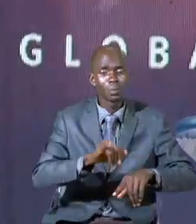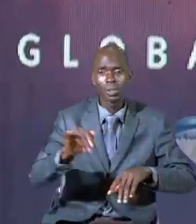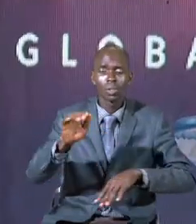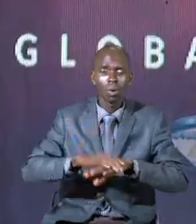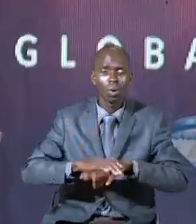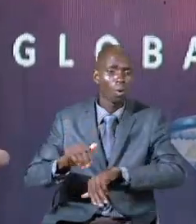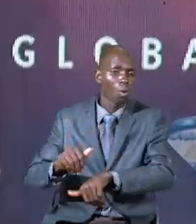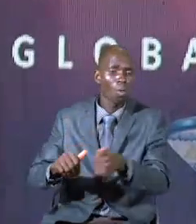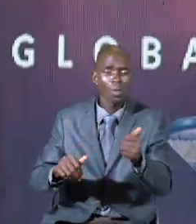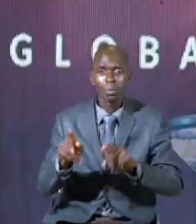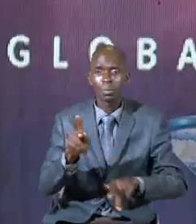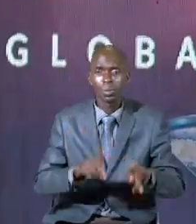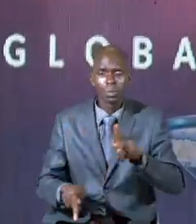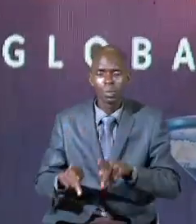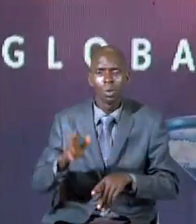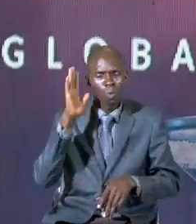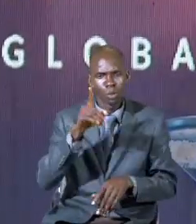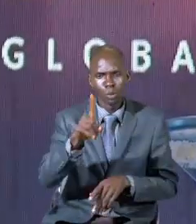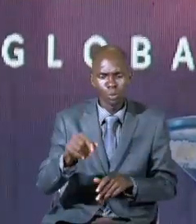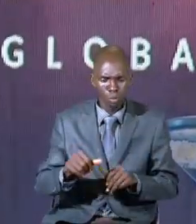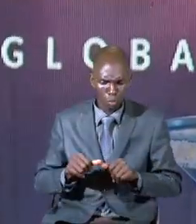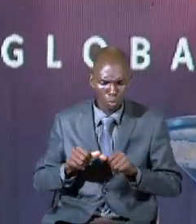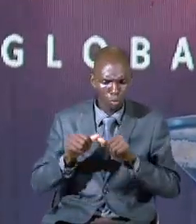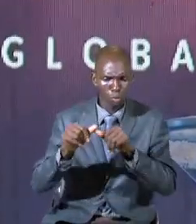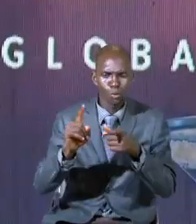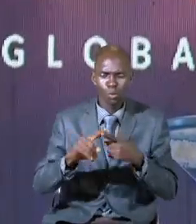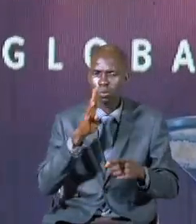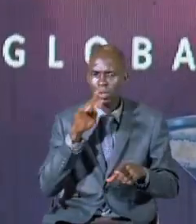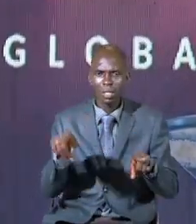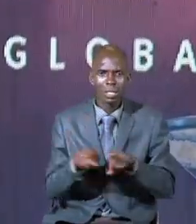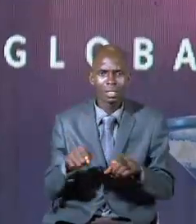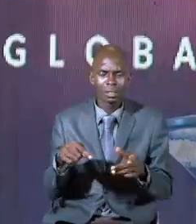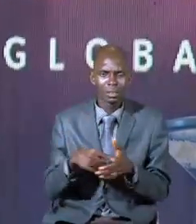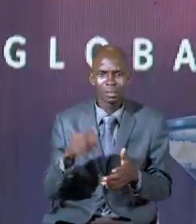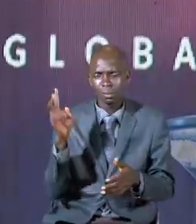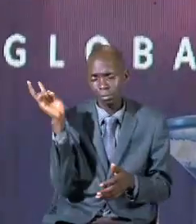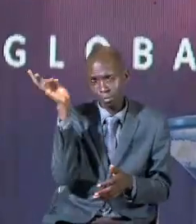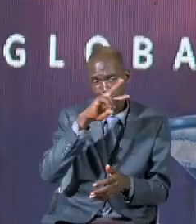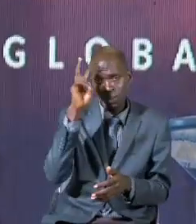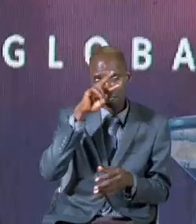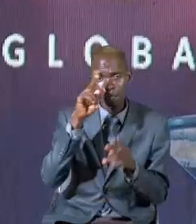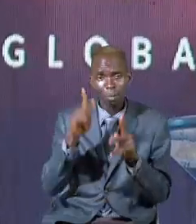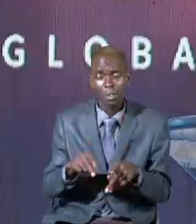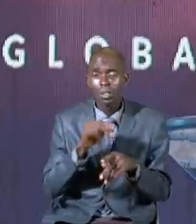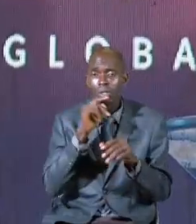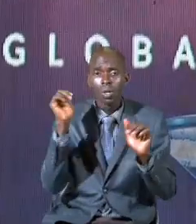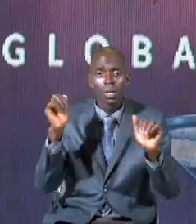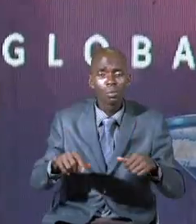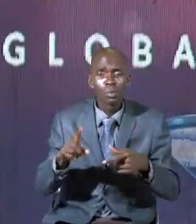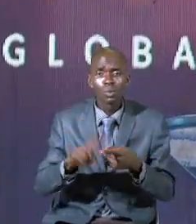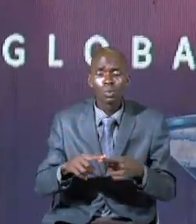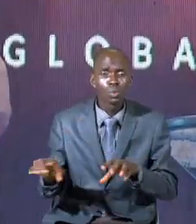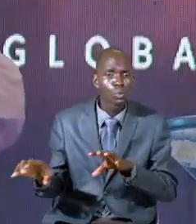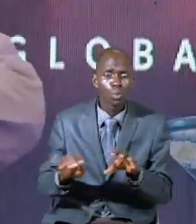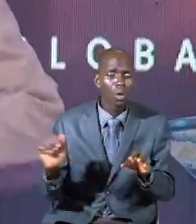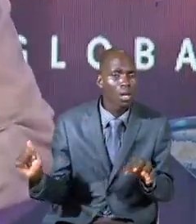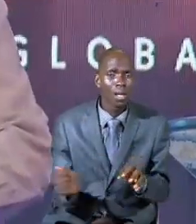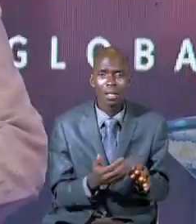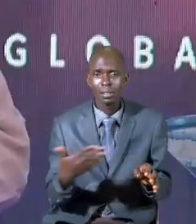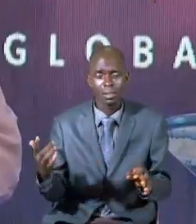throughout life? A mediocre? Not able to do anything for yourself? And